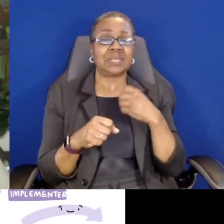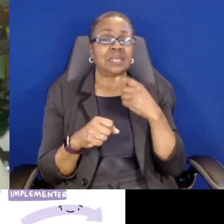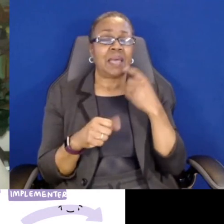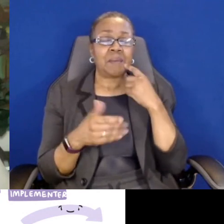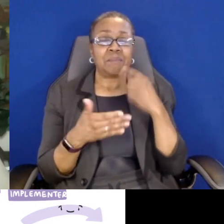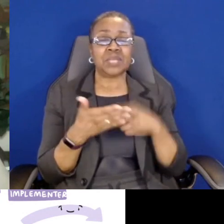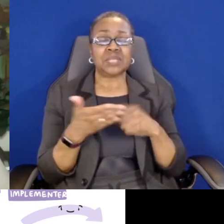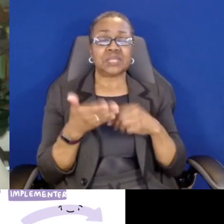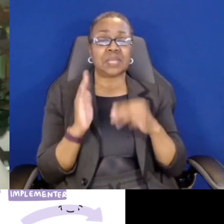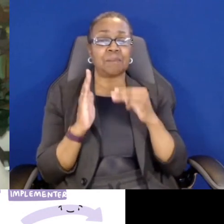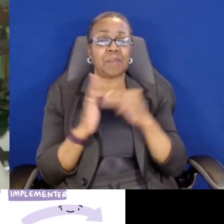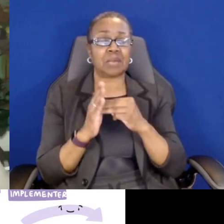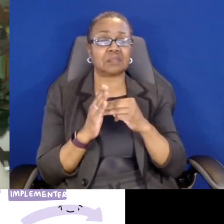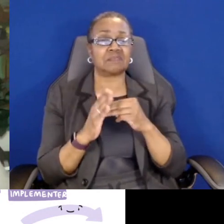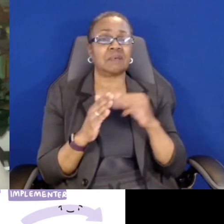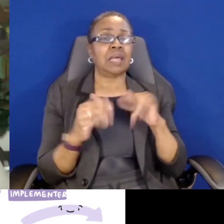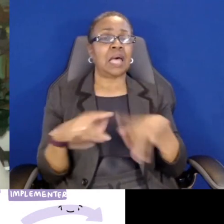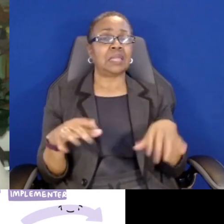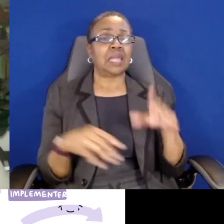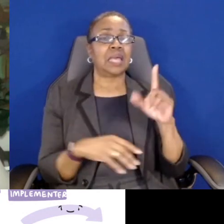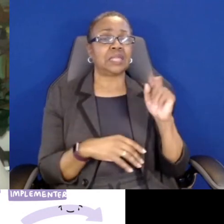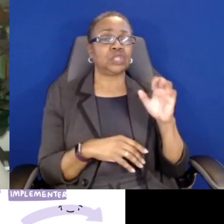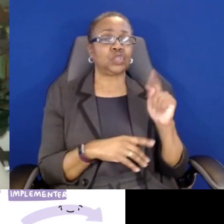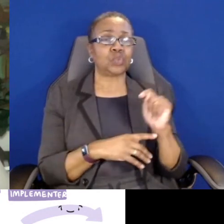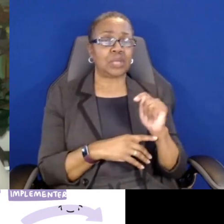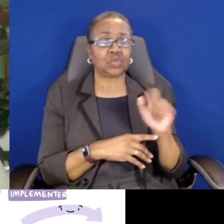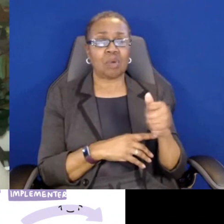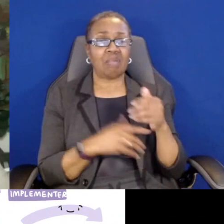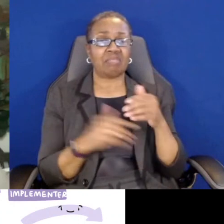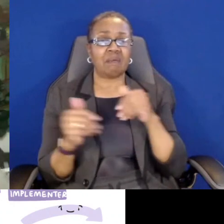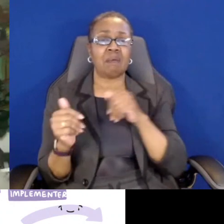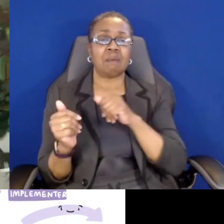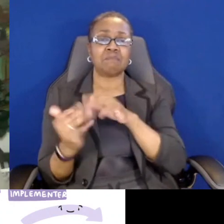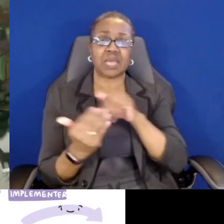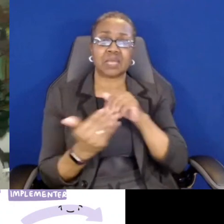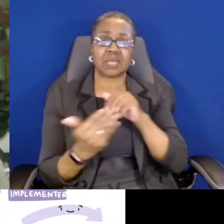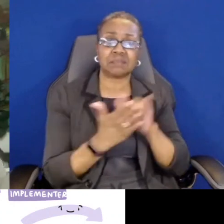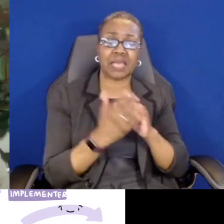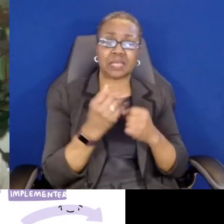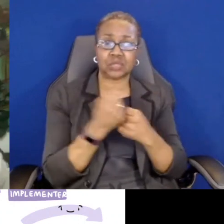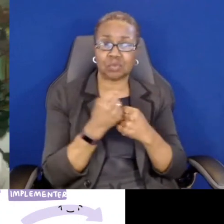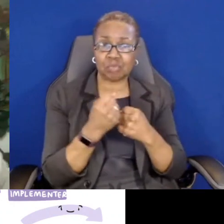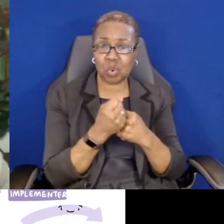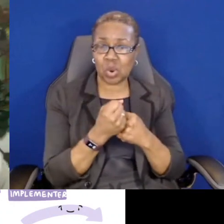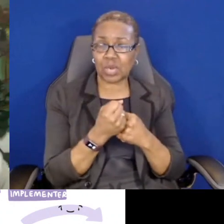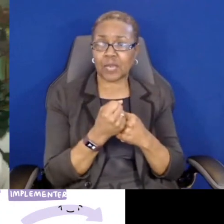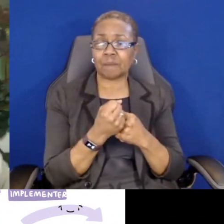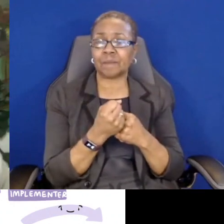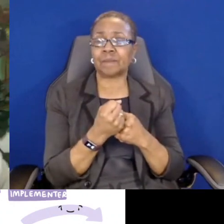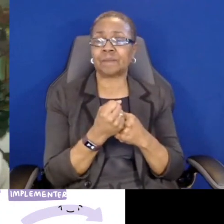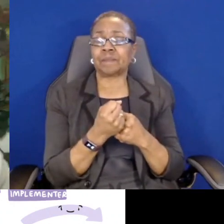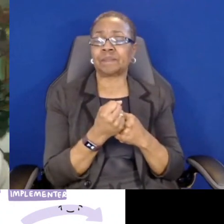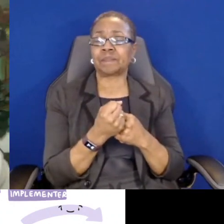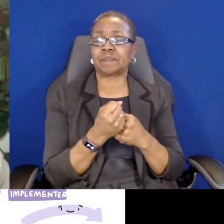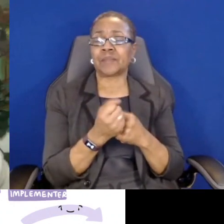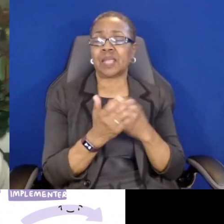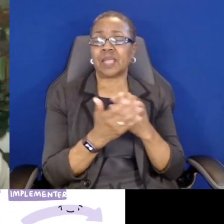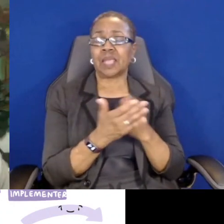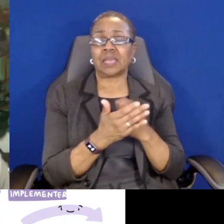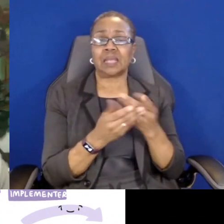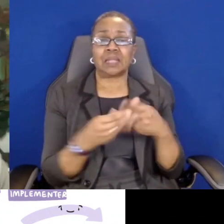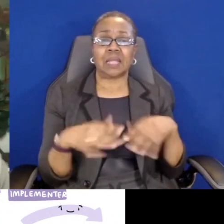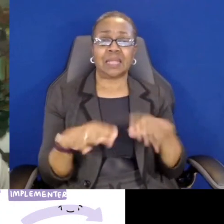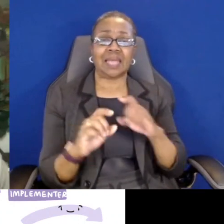of land trust, community land trust, or other mechanisms that can support getting actual land into the hands